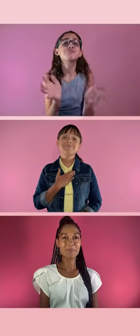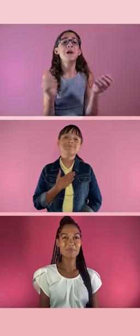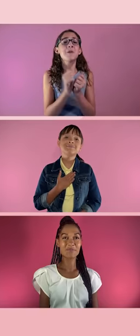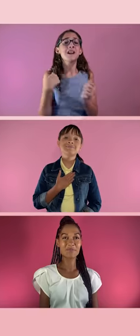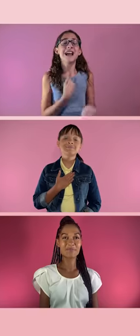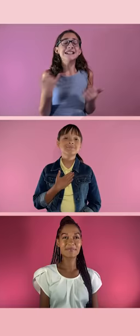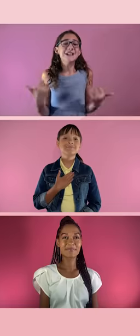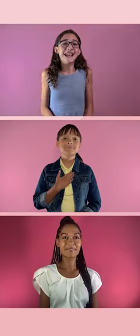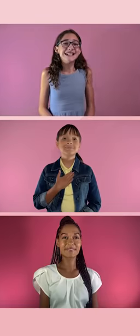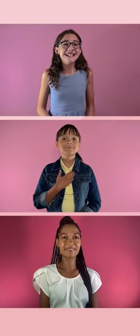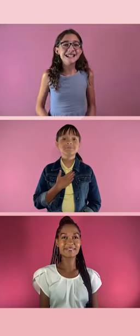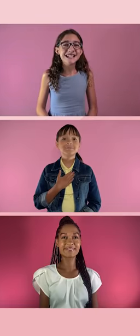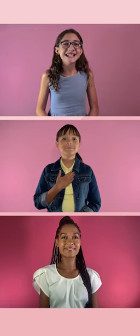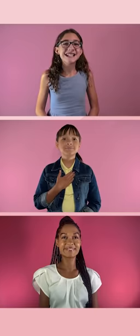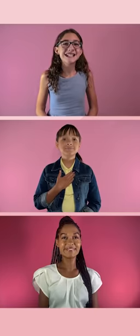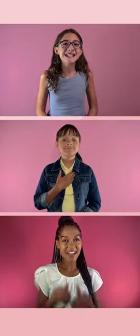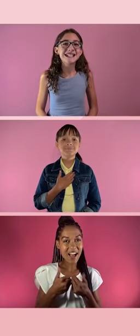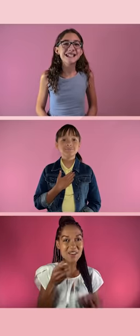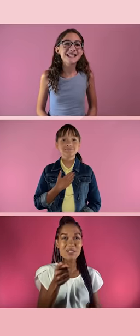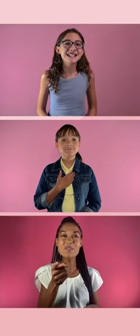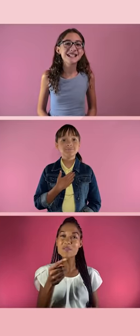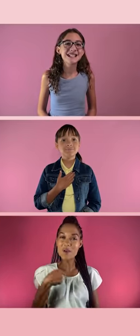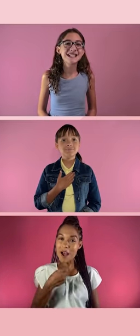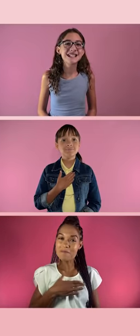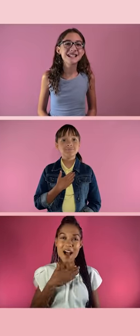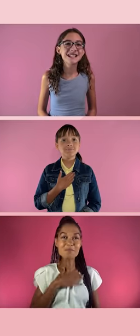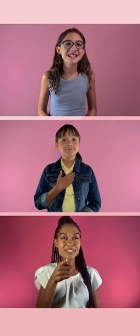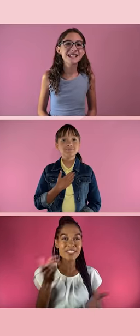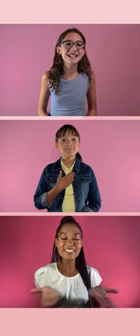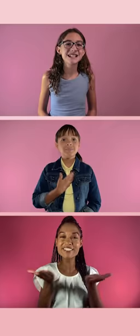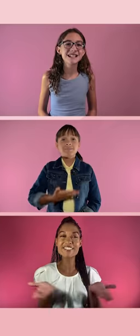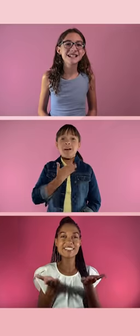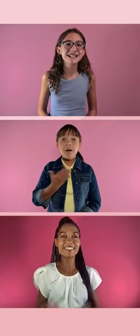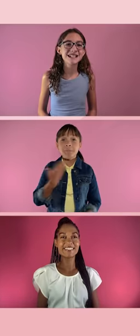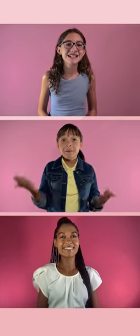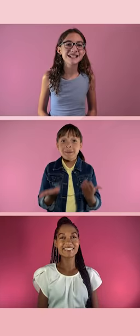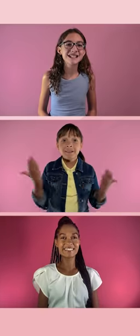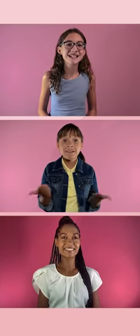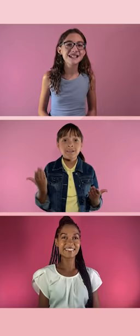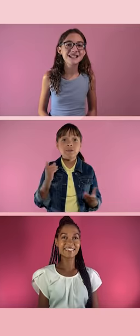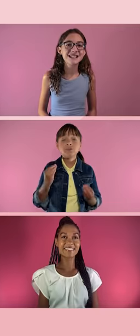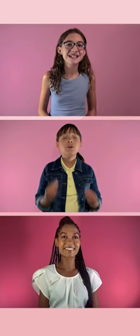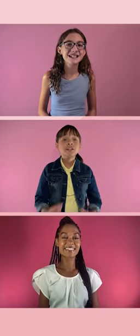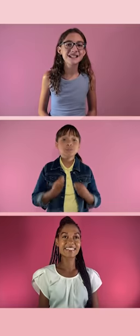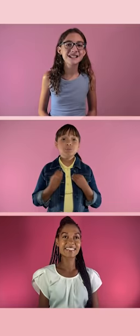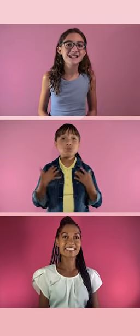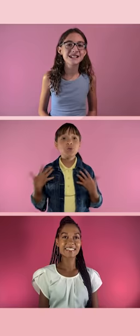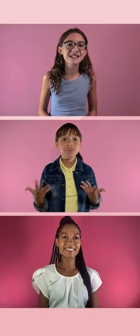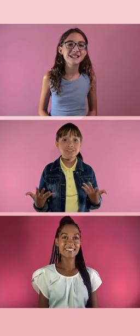so much for taking the time to talk with us today. Well, how are you ladies doing? I'm so happy you're here. We're happy to be here.